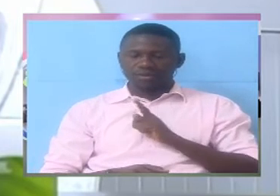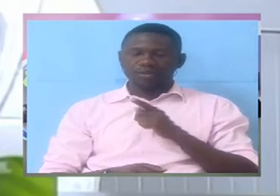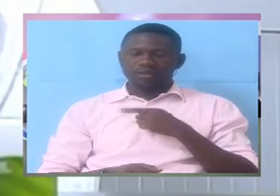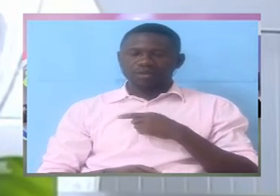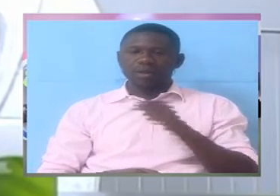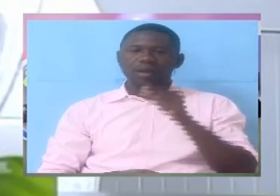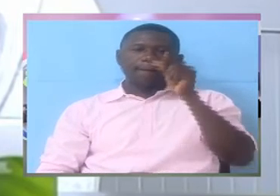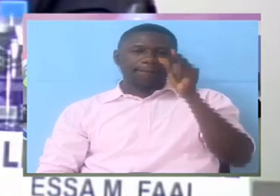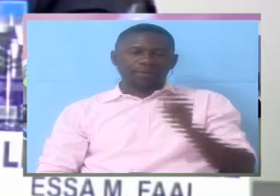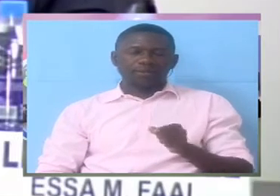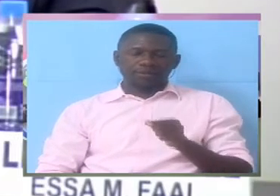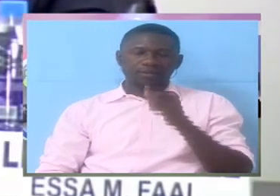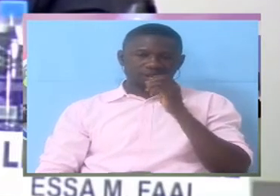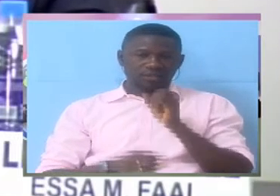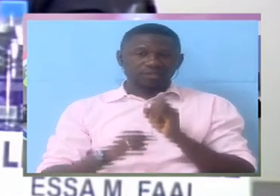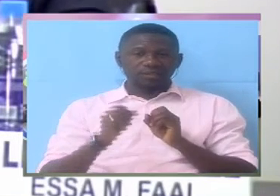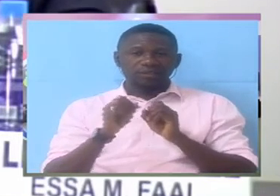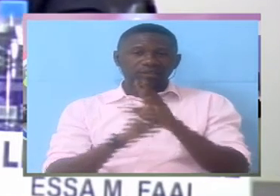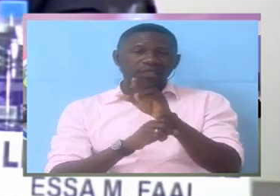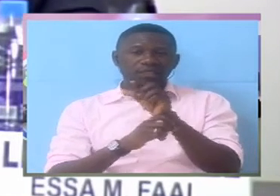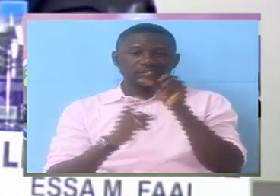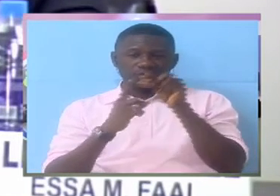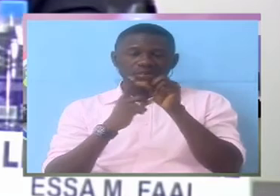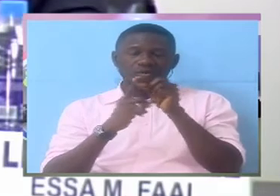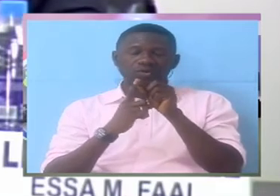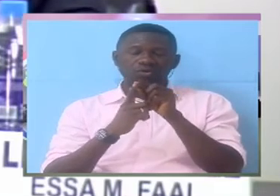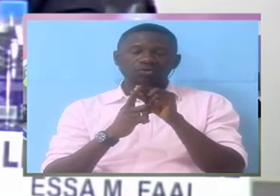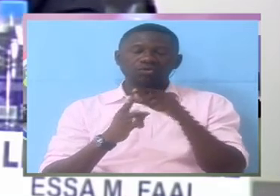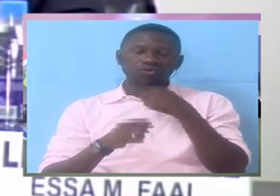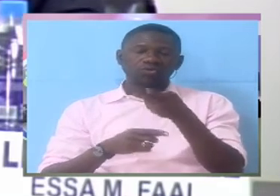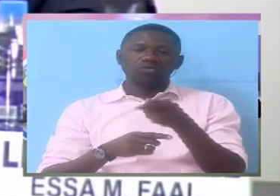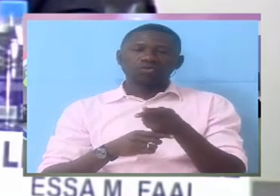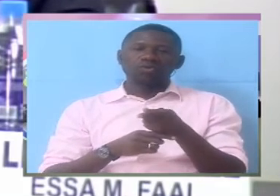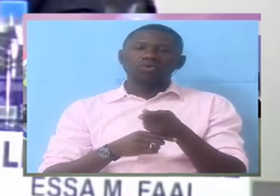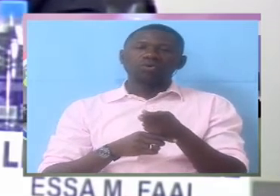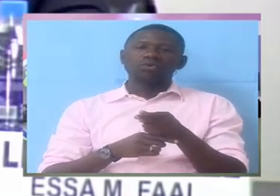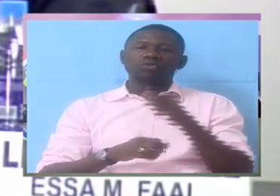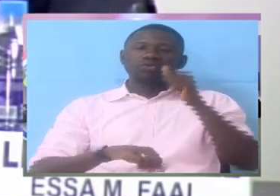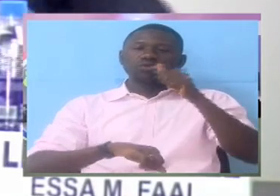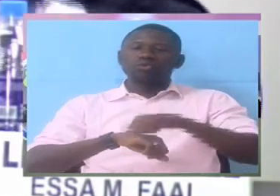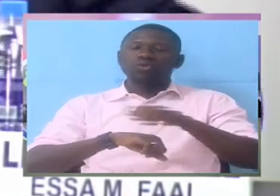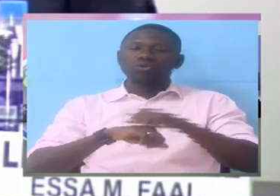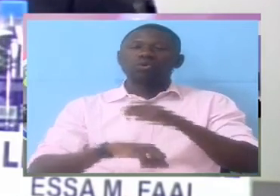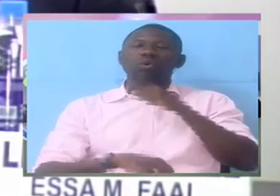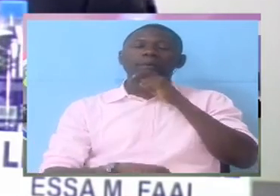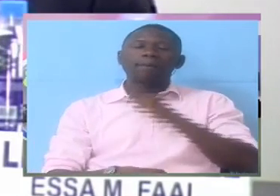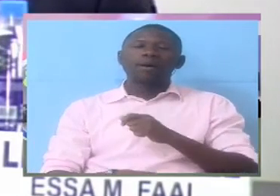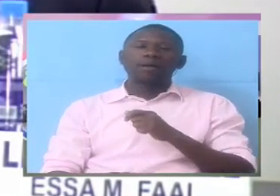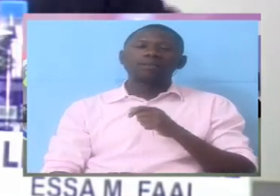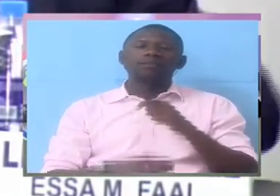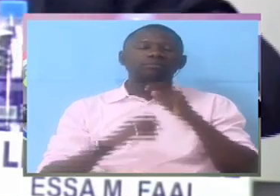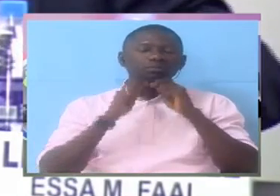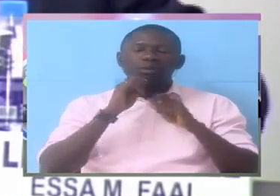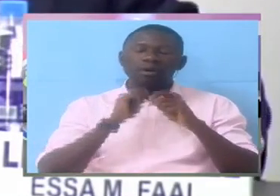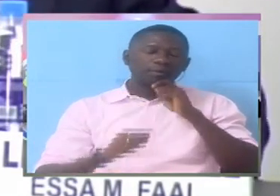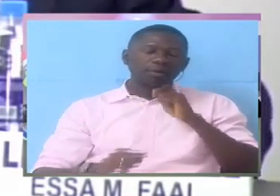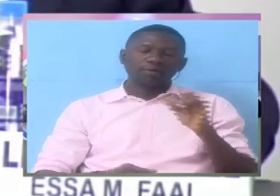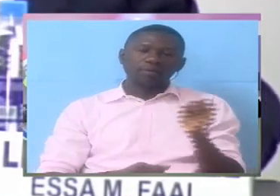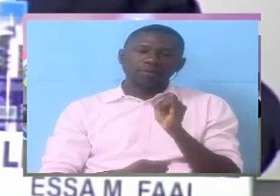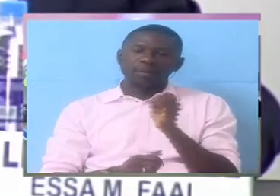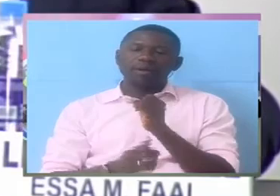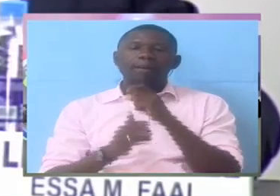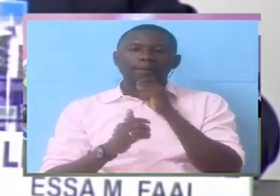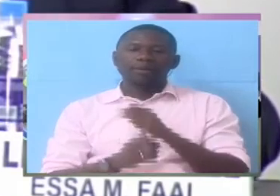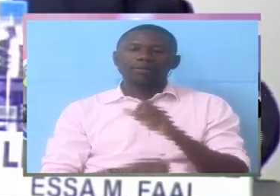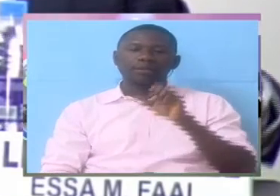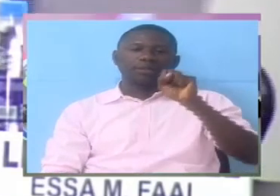Somebody directed the torture of Serigne Digal at the NIA. Mosoro na meyalonku atele kangodi mbata atele ya marodi puru Serigne Digal puru